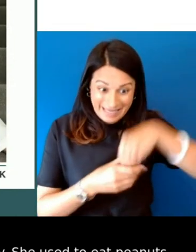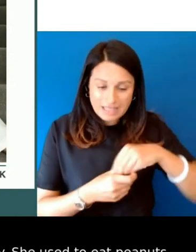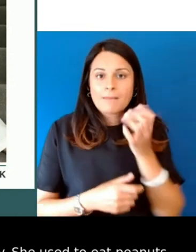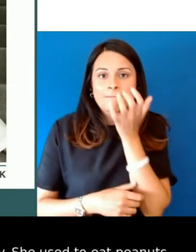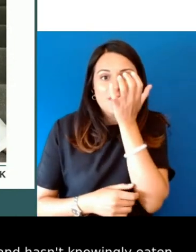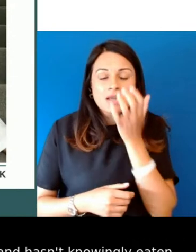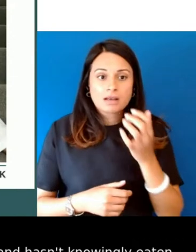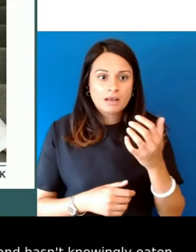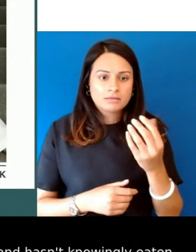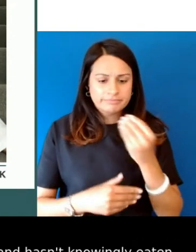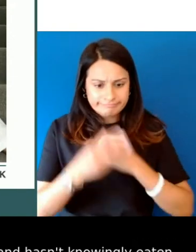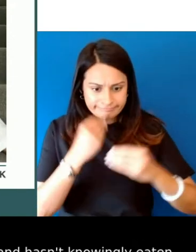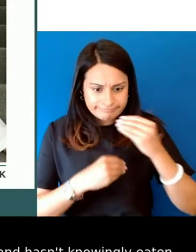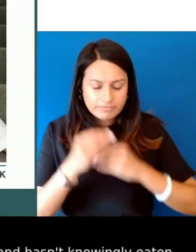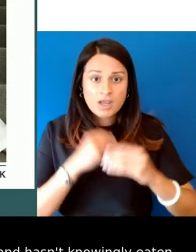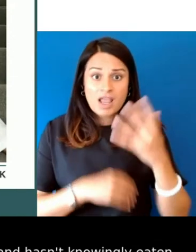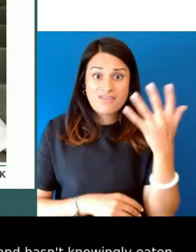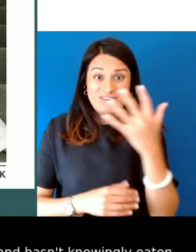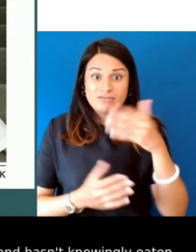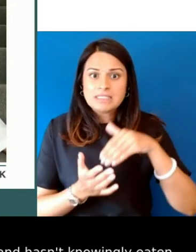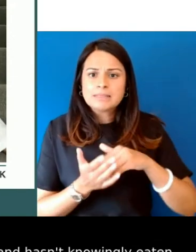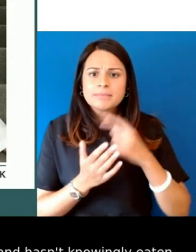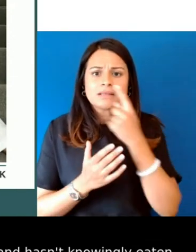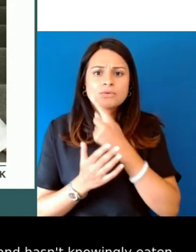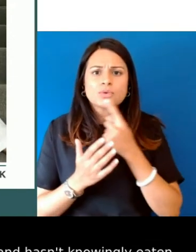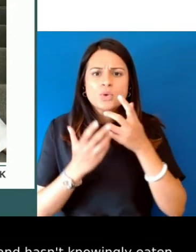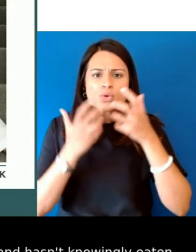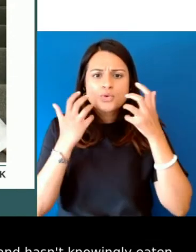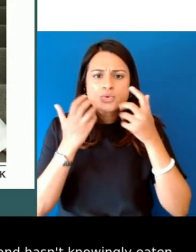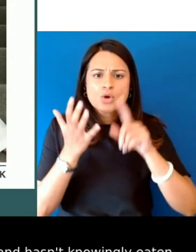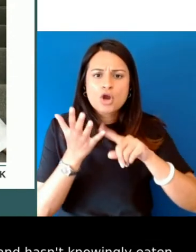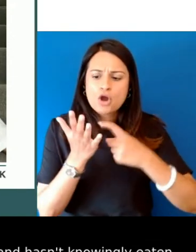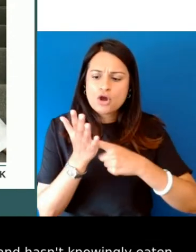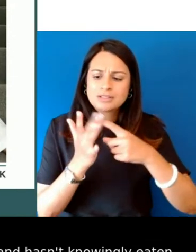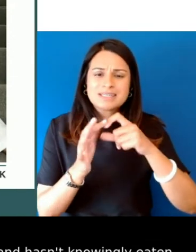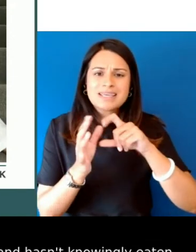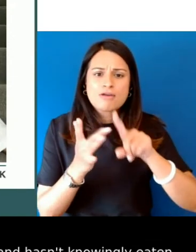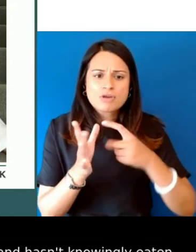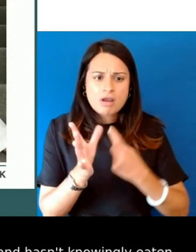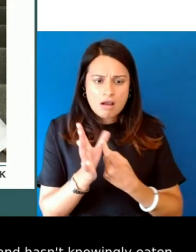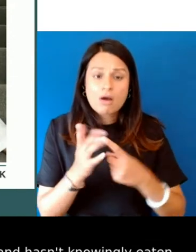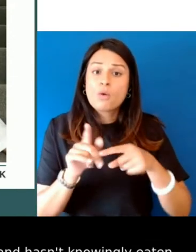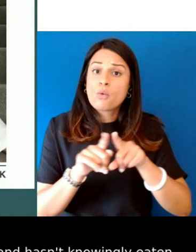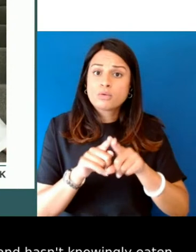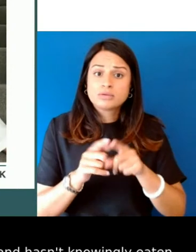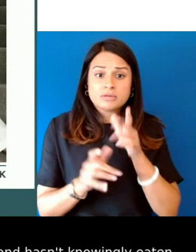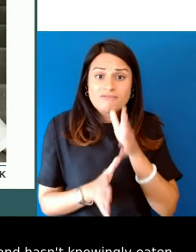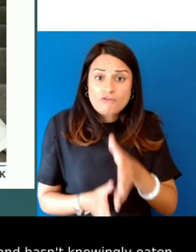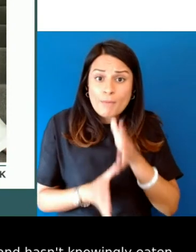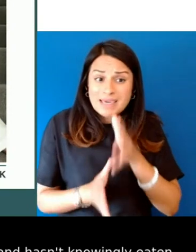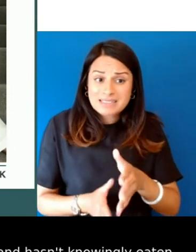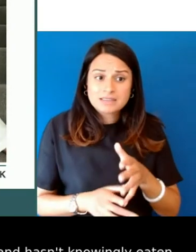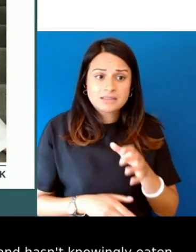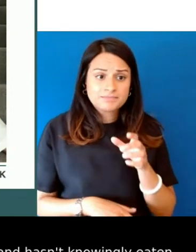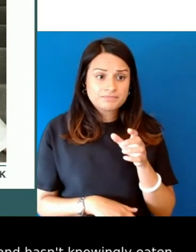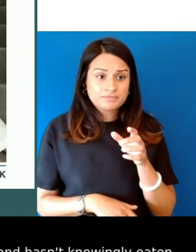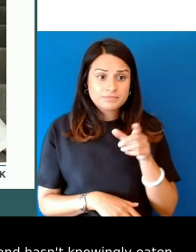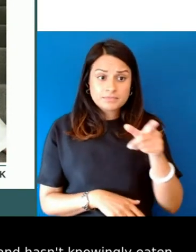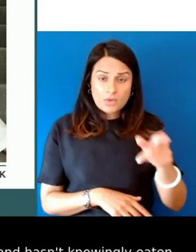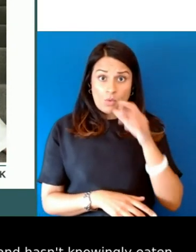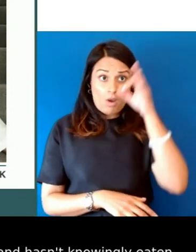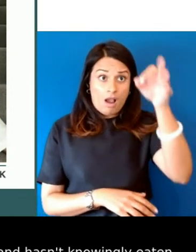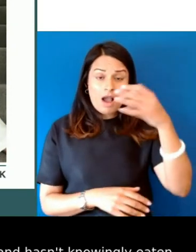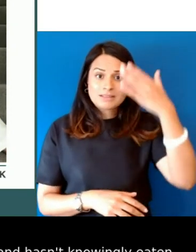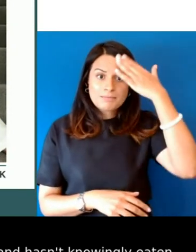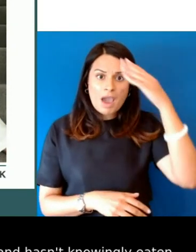minutes she developed her to carry around her mouth and judea of her face and vomited and when you specifically asked mom tells you that she was coughing and her voice